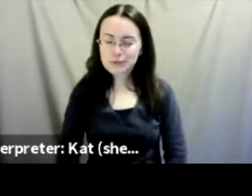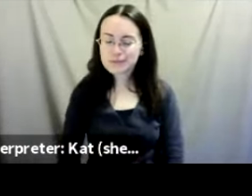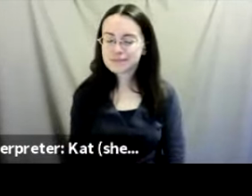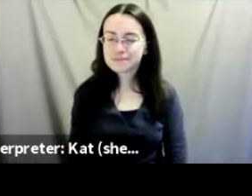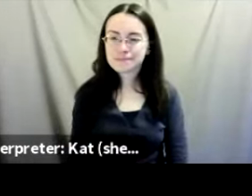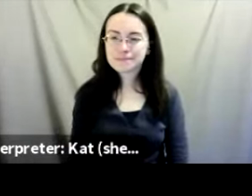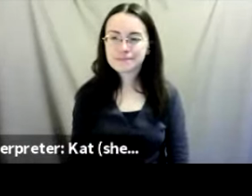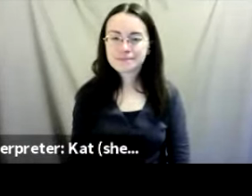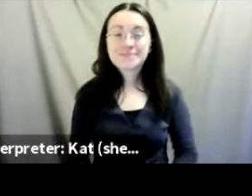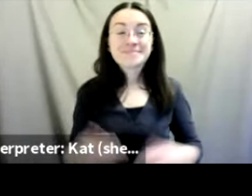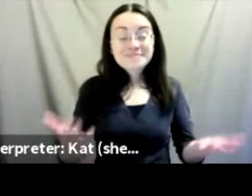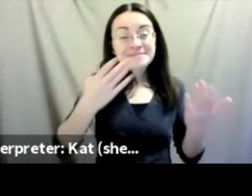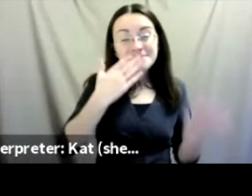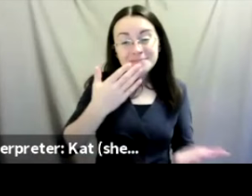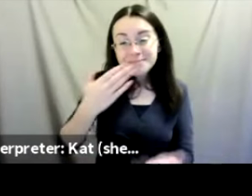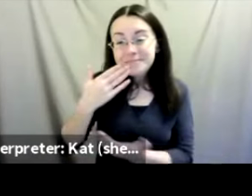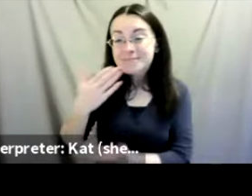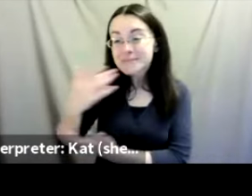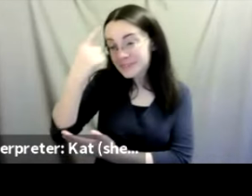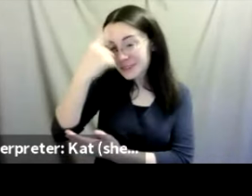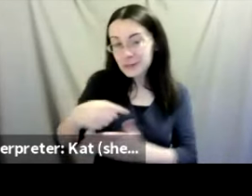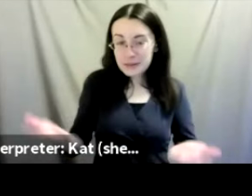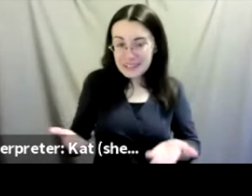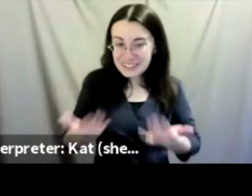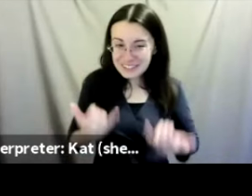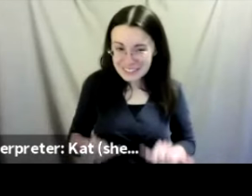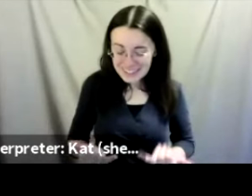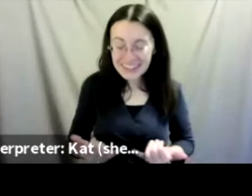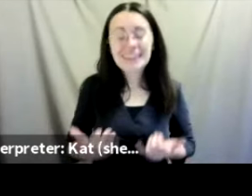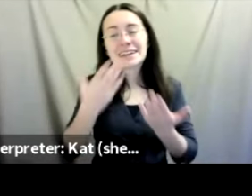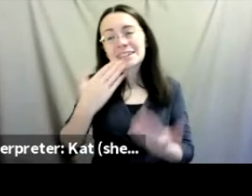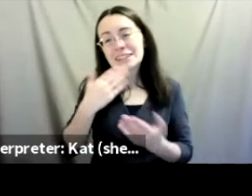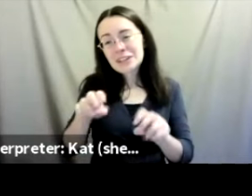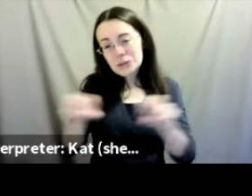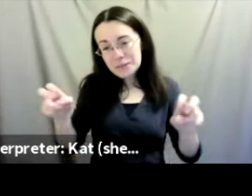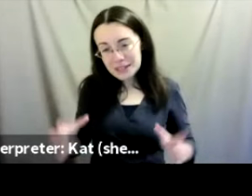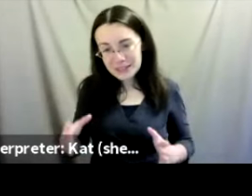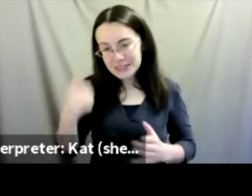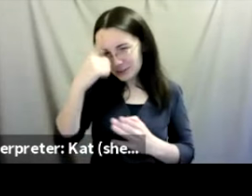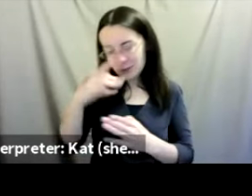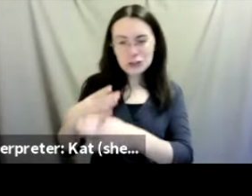So thank you all for joining us again today. And thank you to all of our panelists for sharing